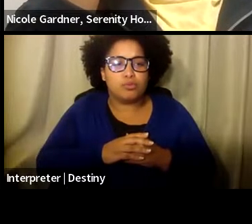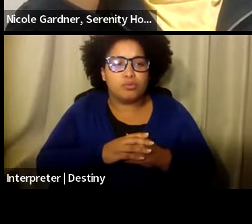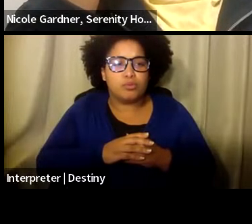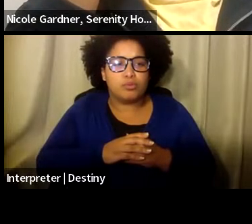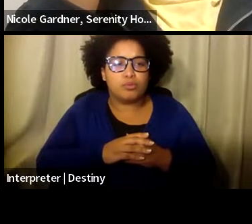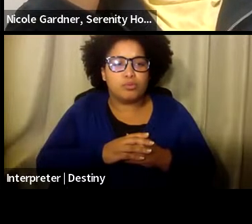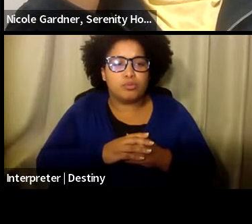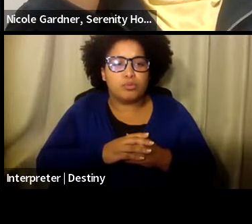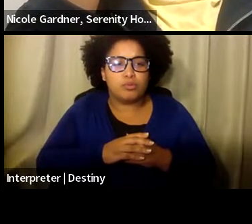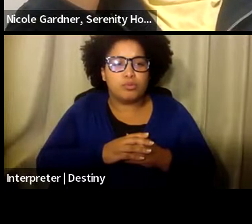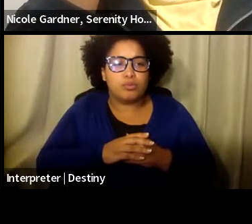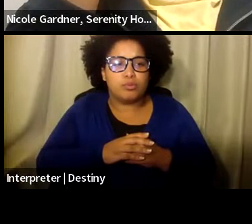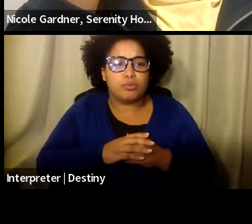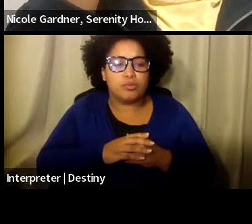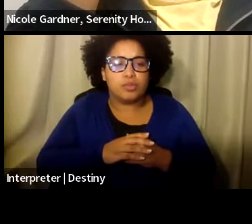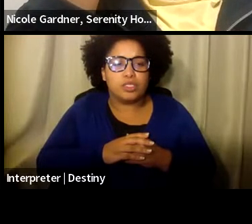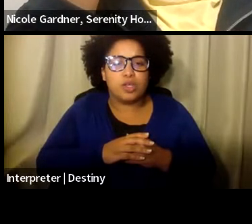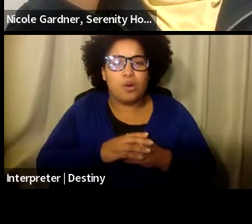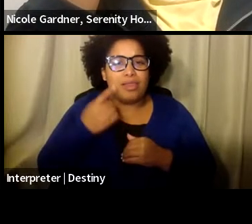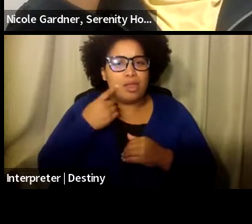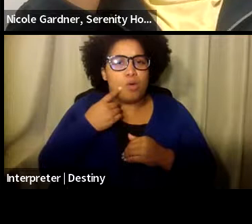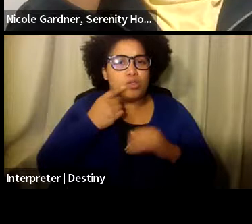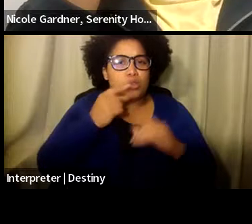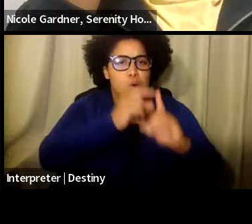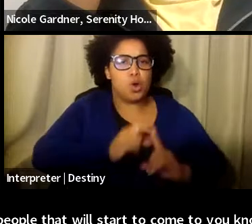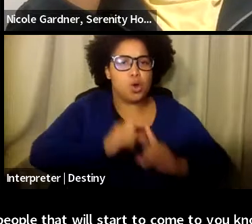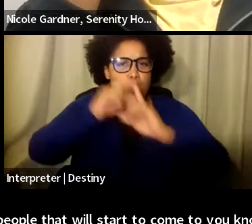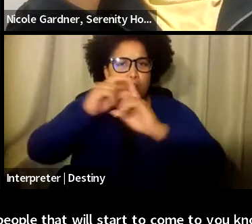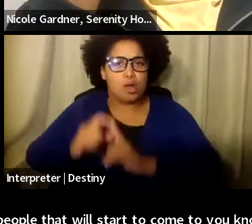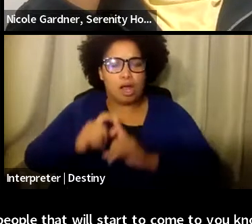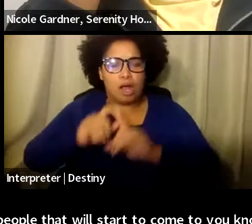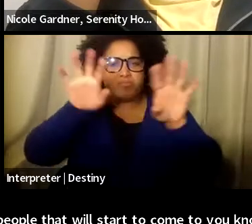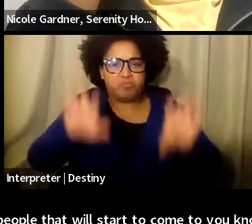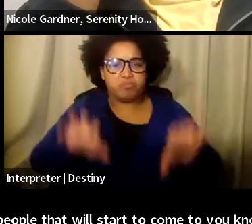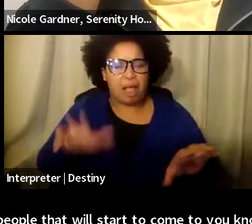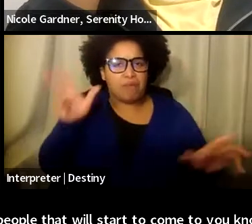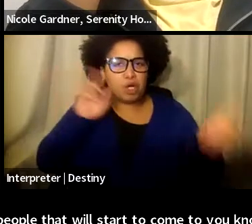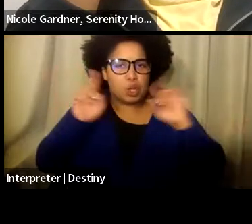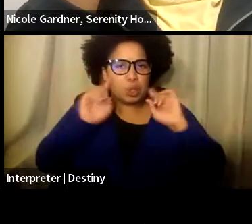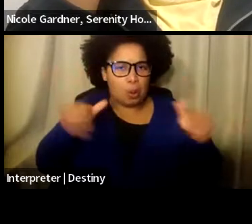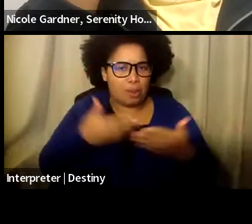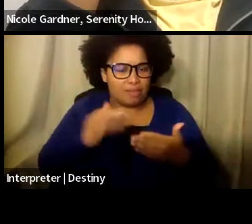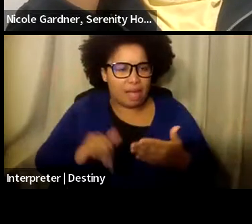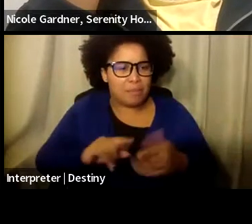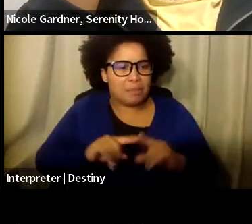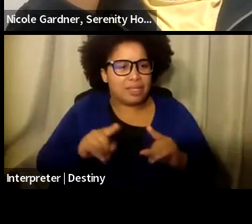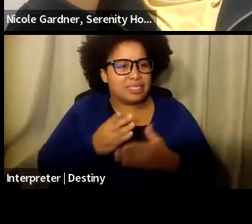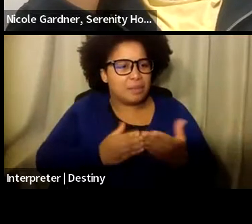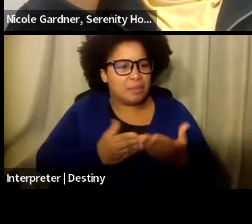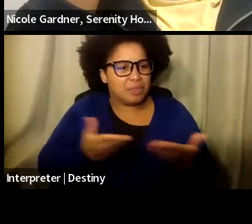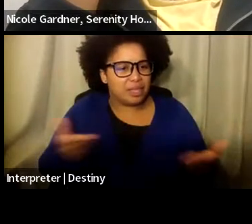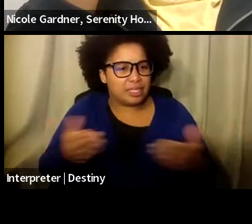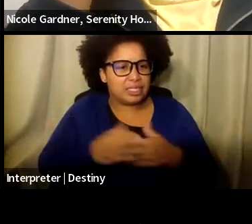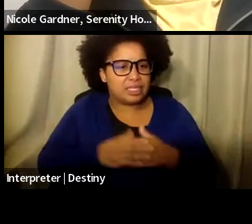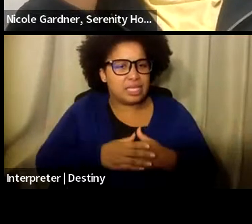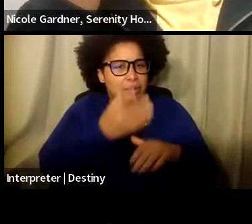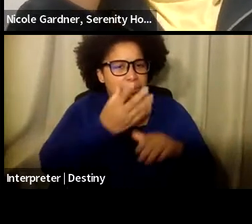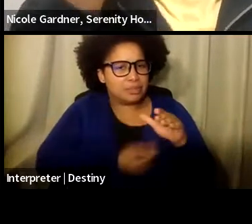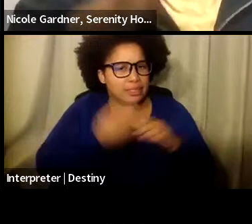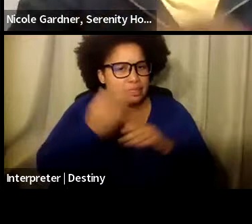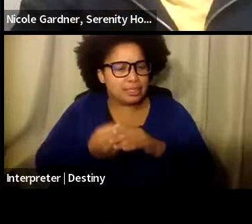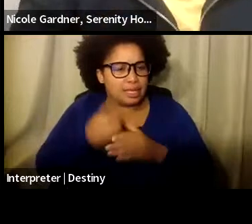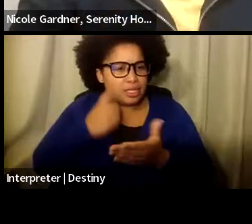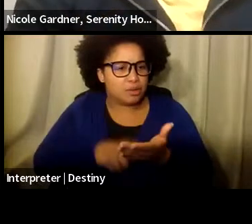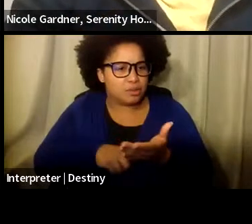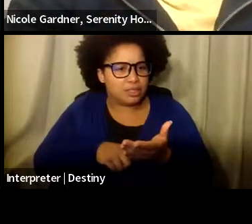nothing in the clouds that were shared surprised me. I mean, I've heard all of that stuff, but there were some things that were missing in terms of